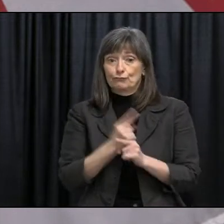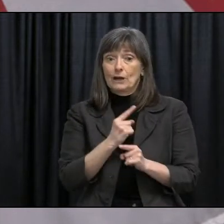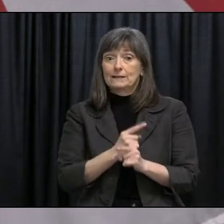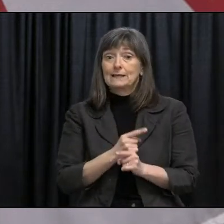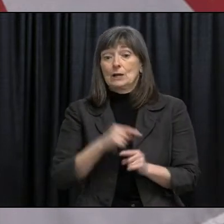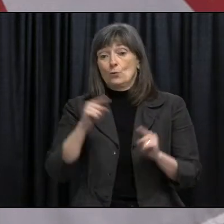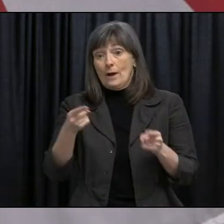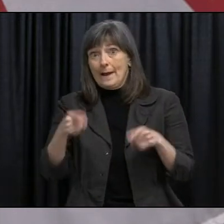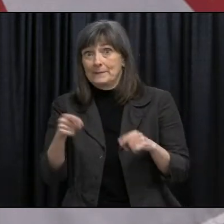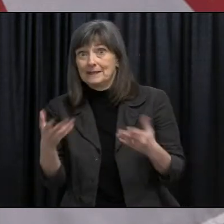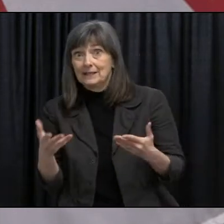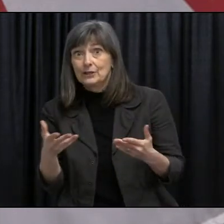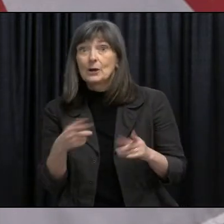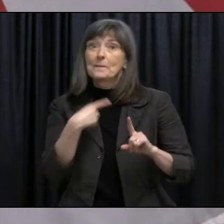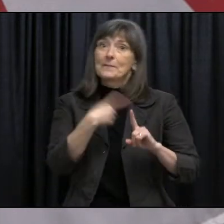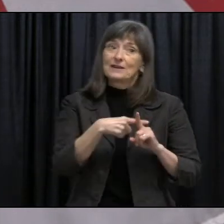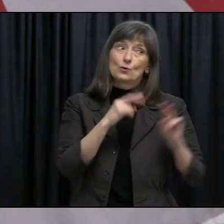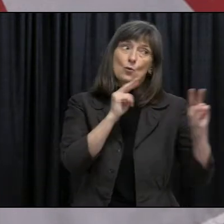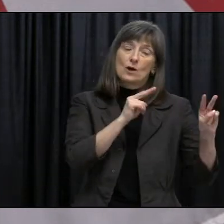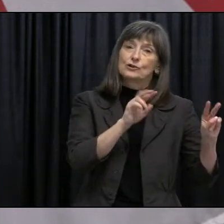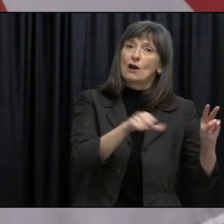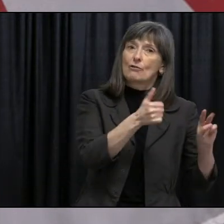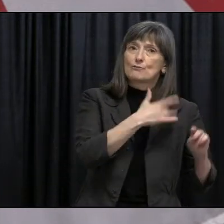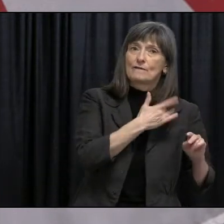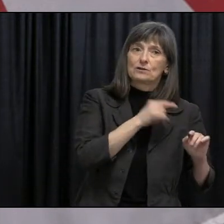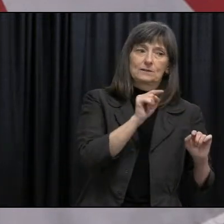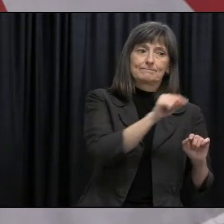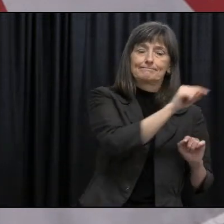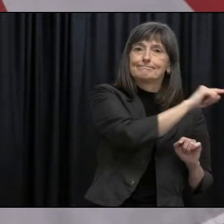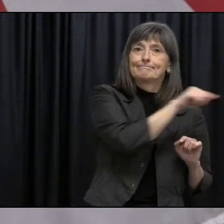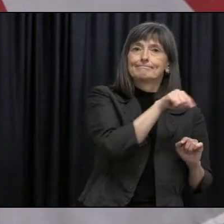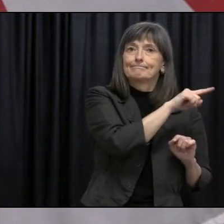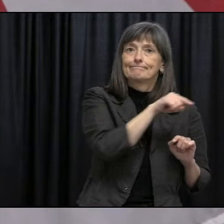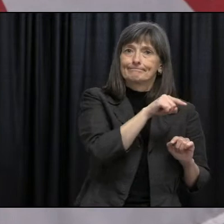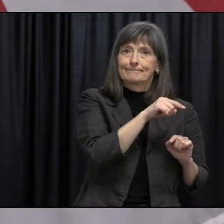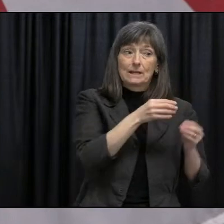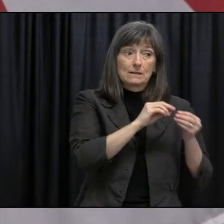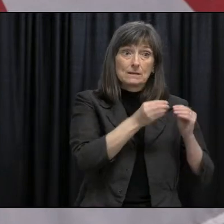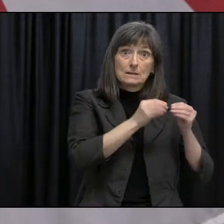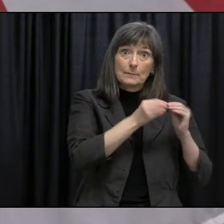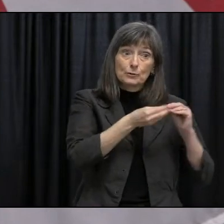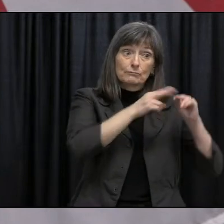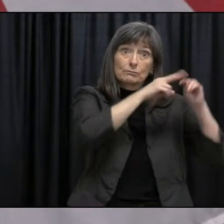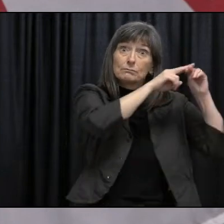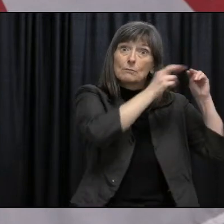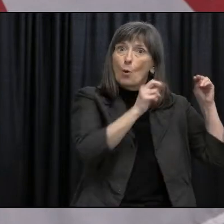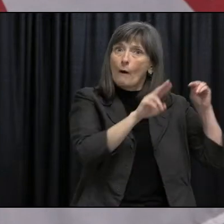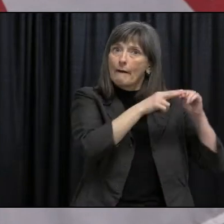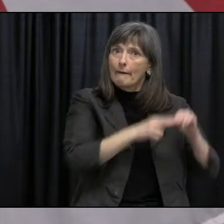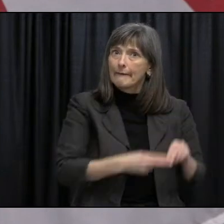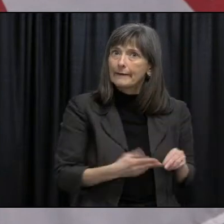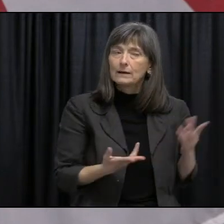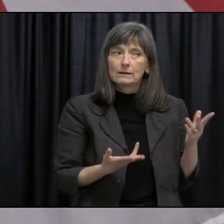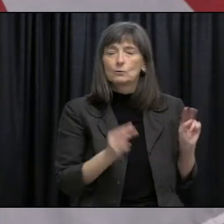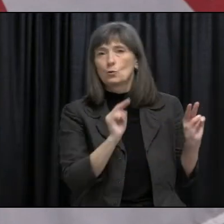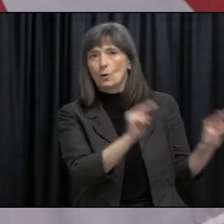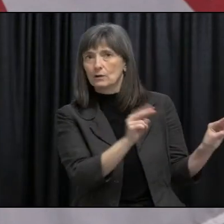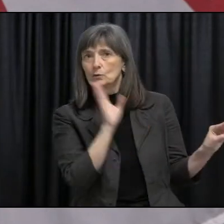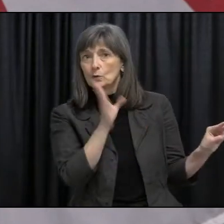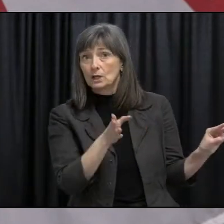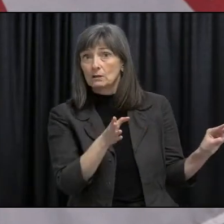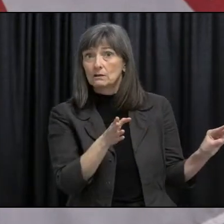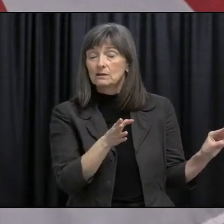the rest of the country is also obviously an incredibly important variable that we will be considering in the reopening plans as we move